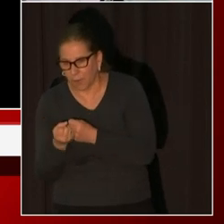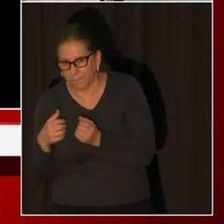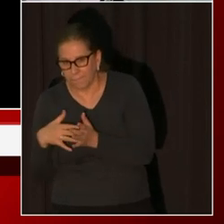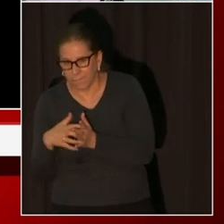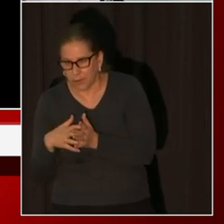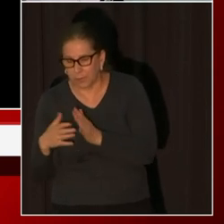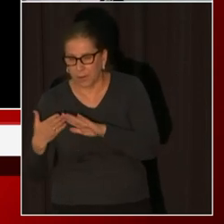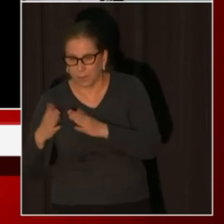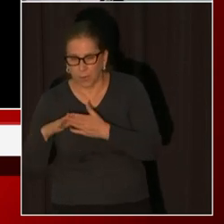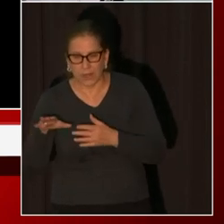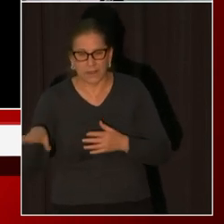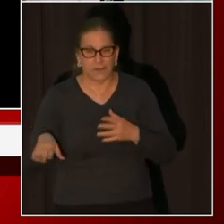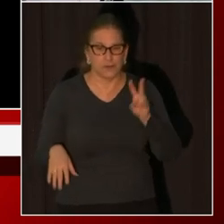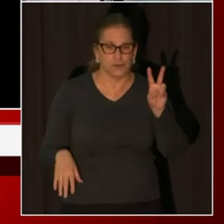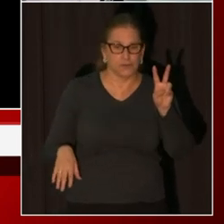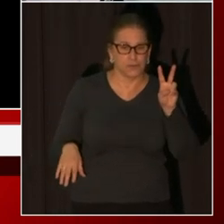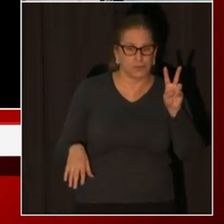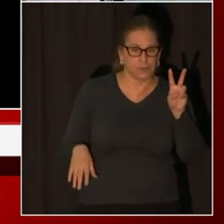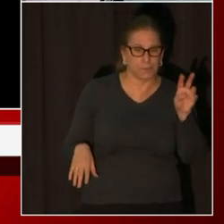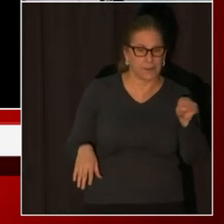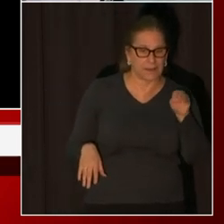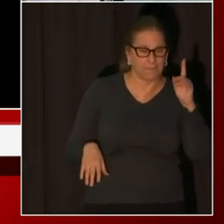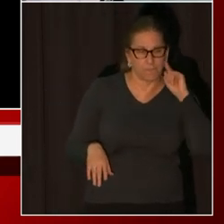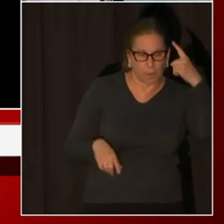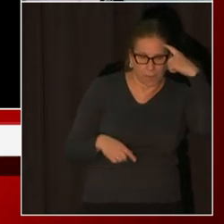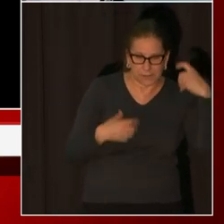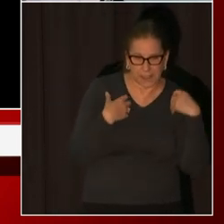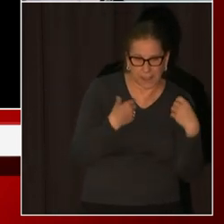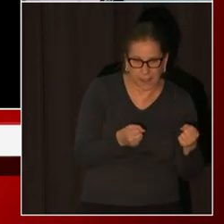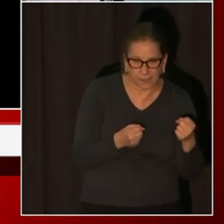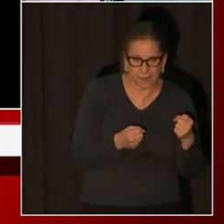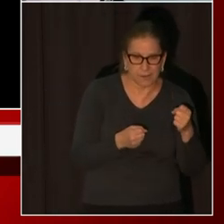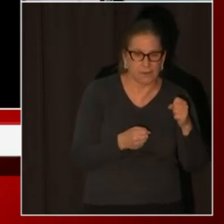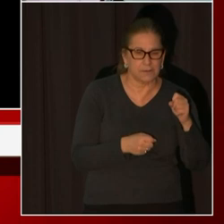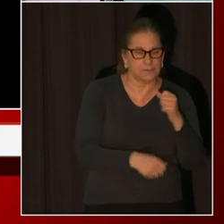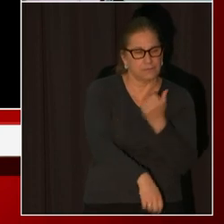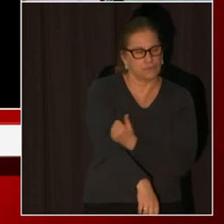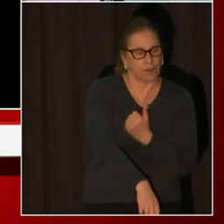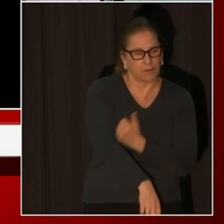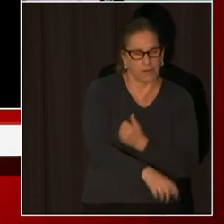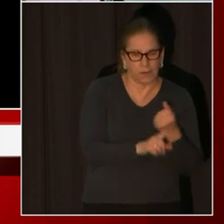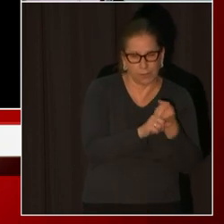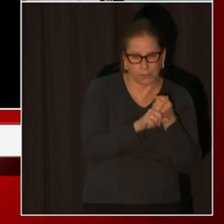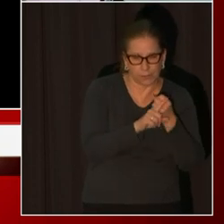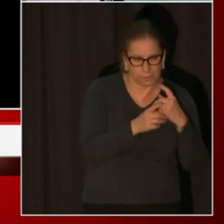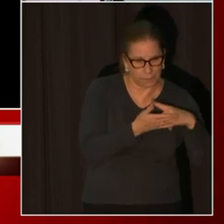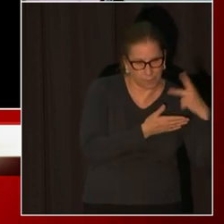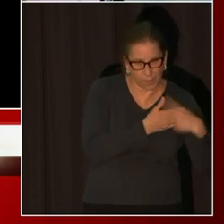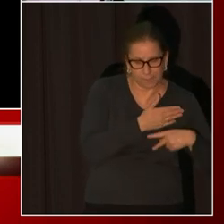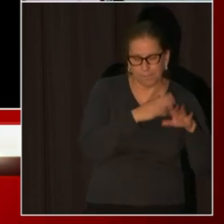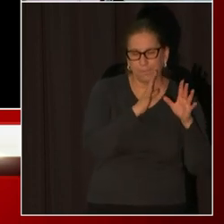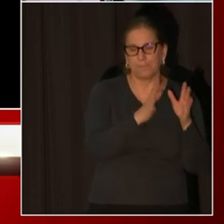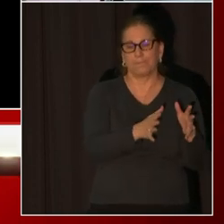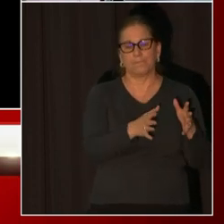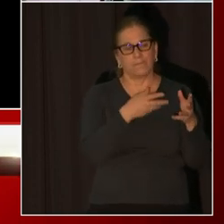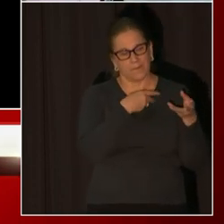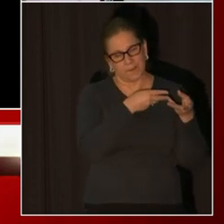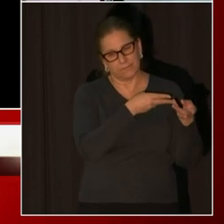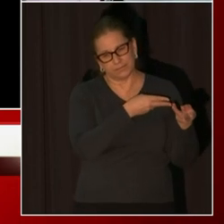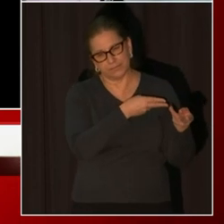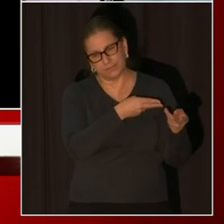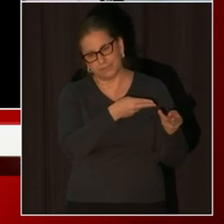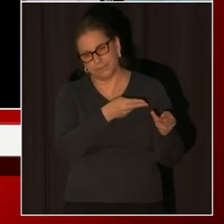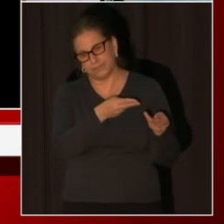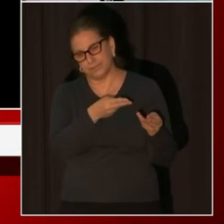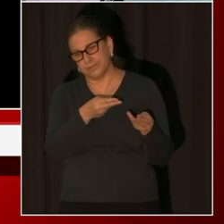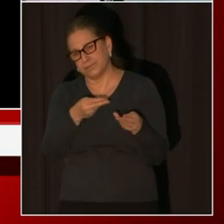support mental health and substance abuse disorders. Just to put into context those costs